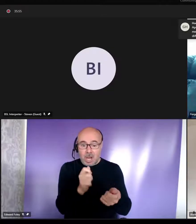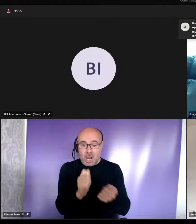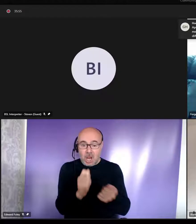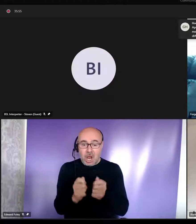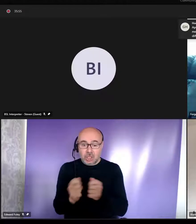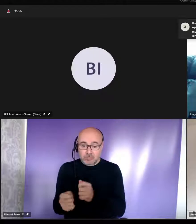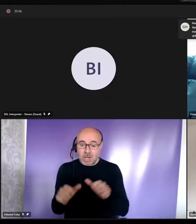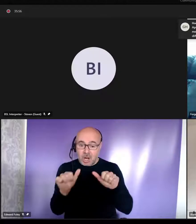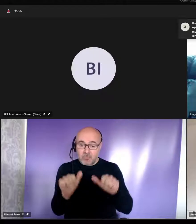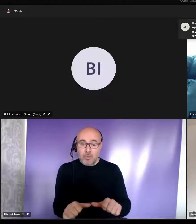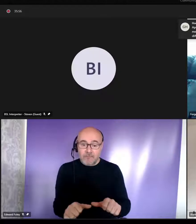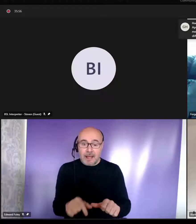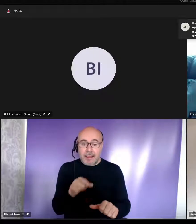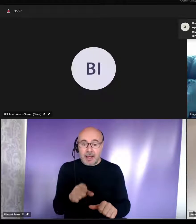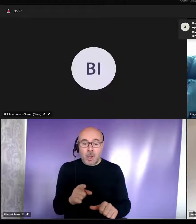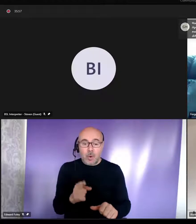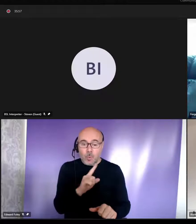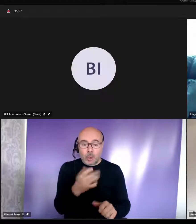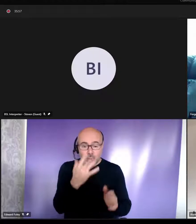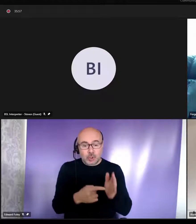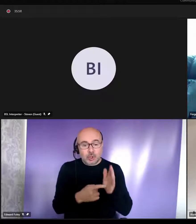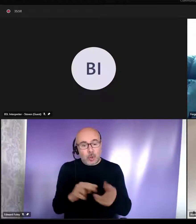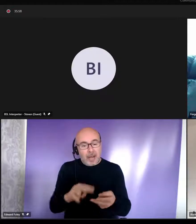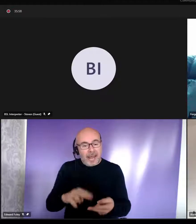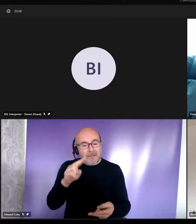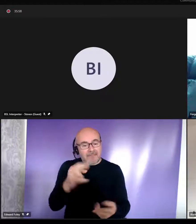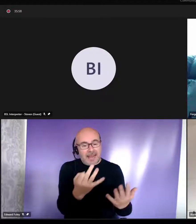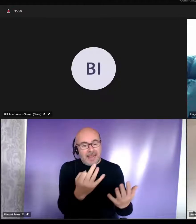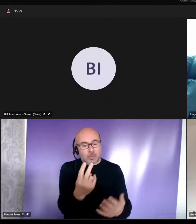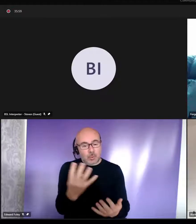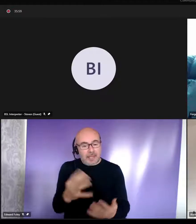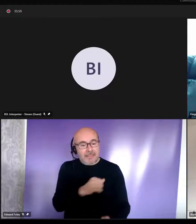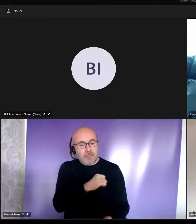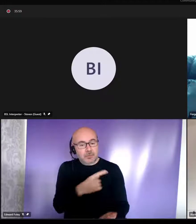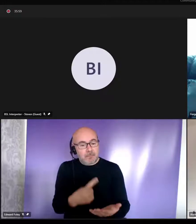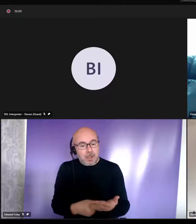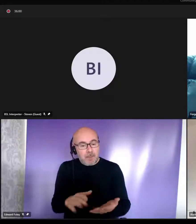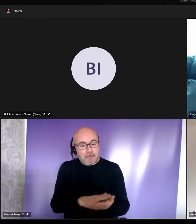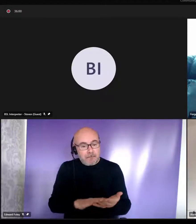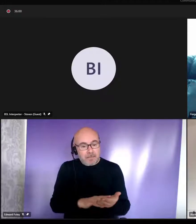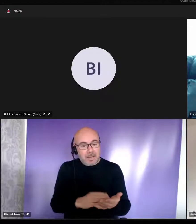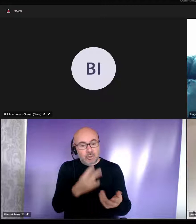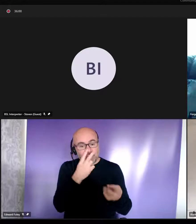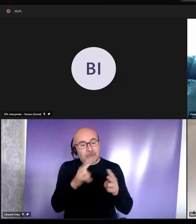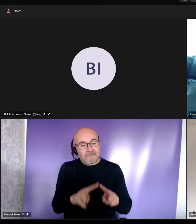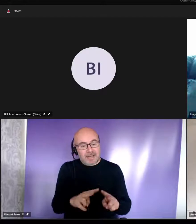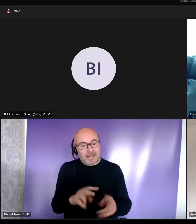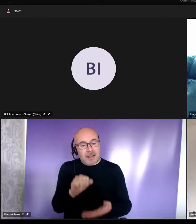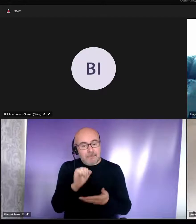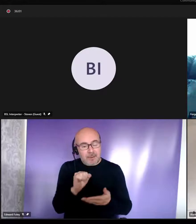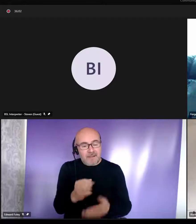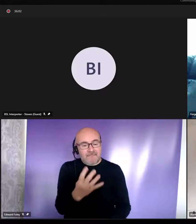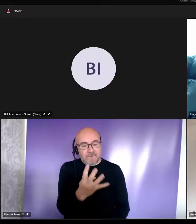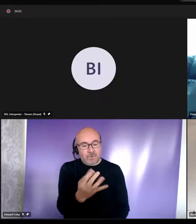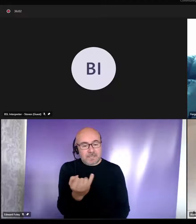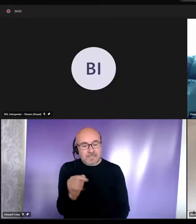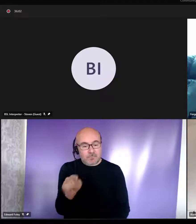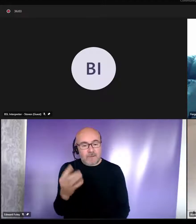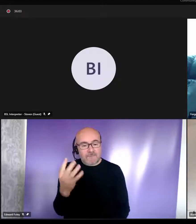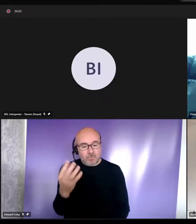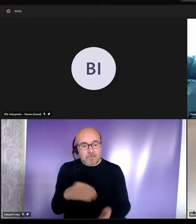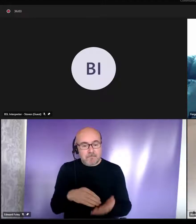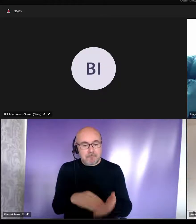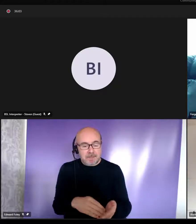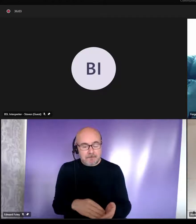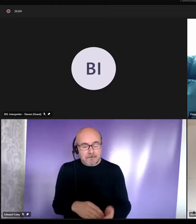of 829,000, taking the revised budget for the year to 47.564 million. Section 4 of your